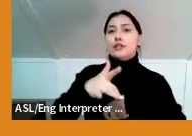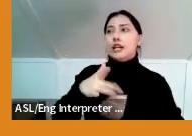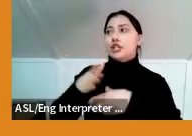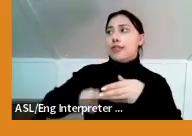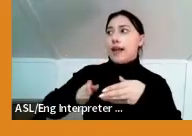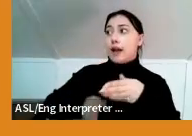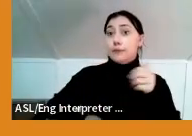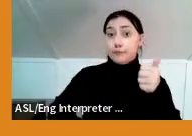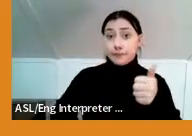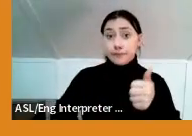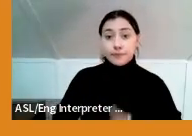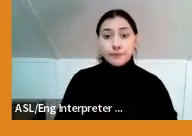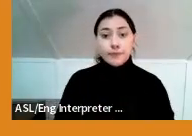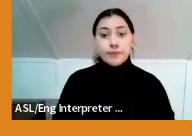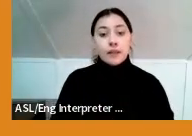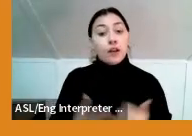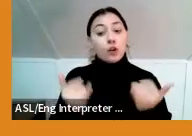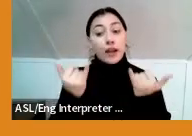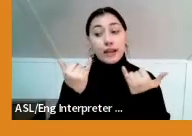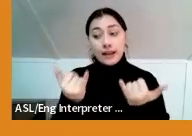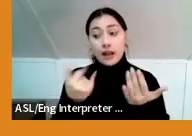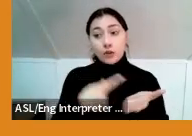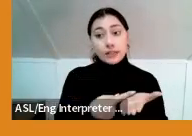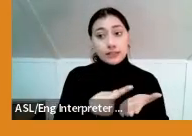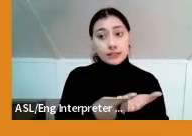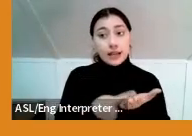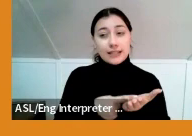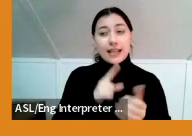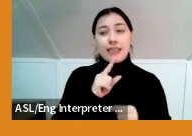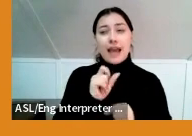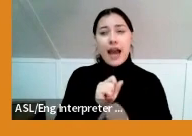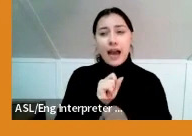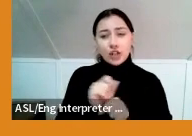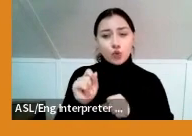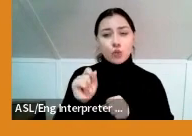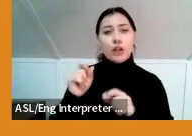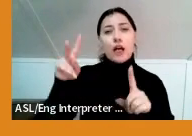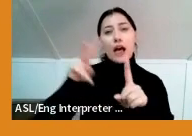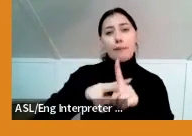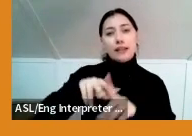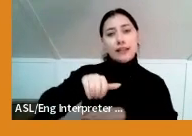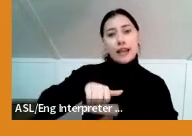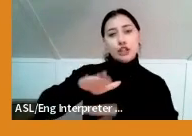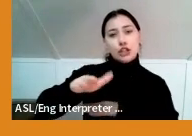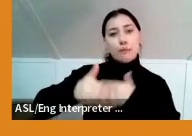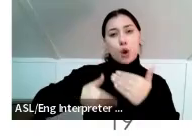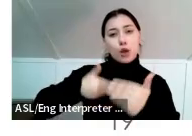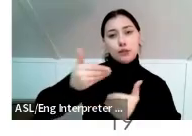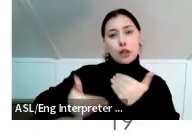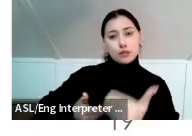Okay. What we're going to talk about now is the actual application process.